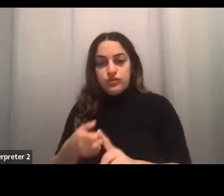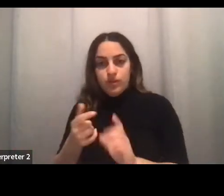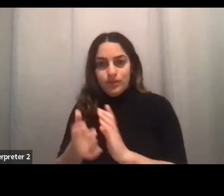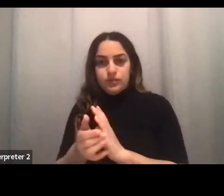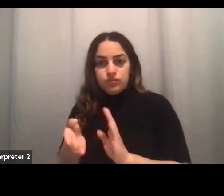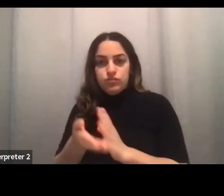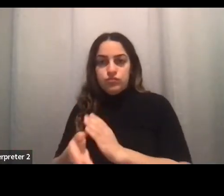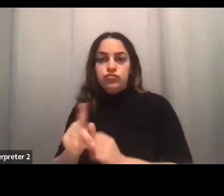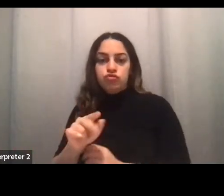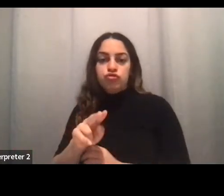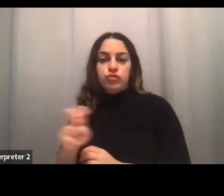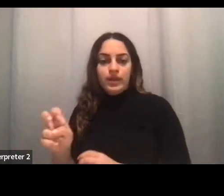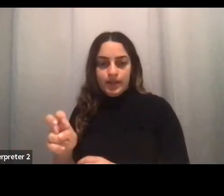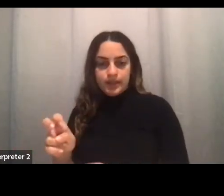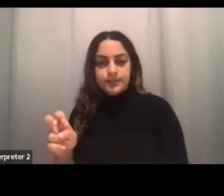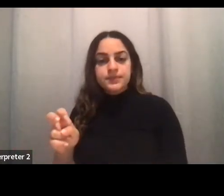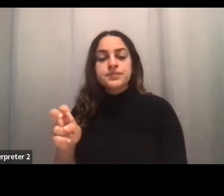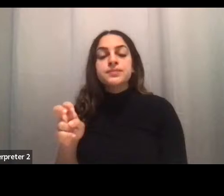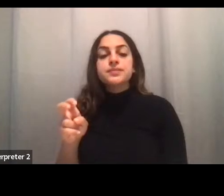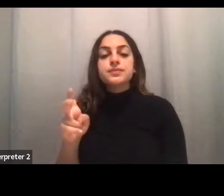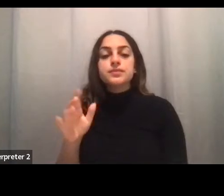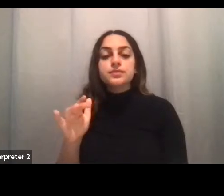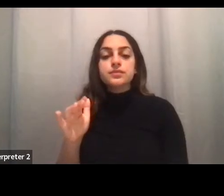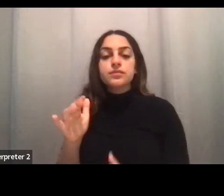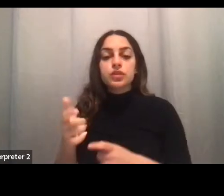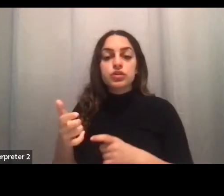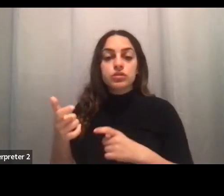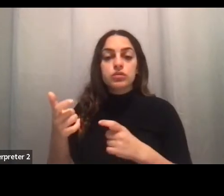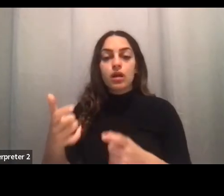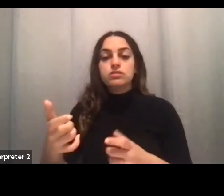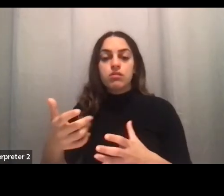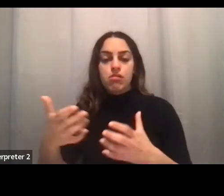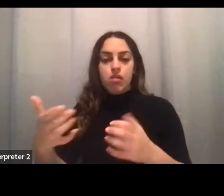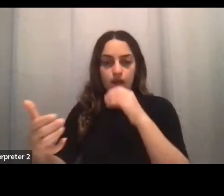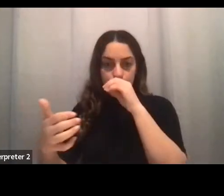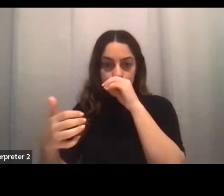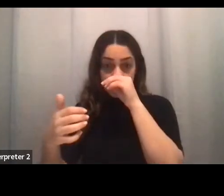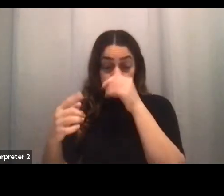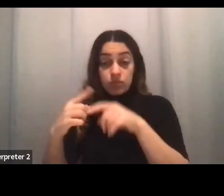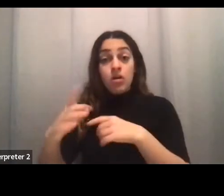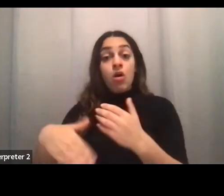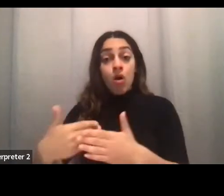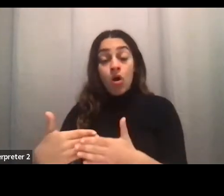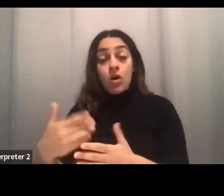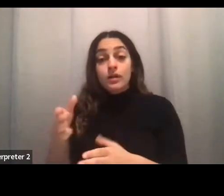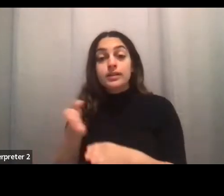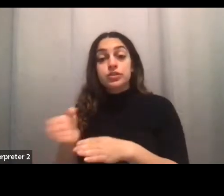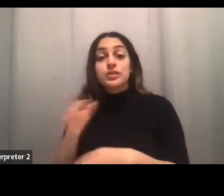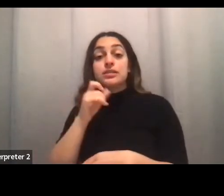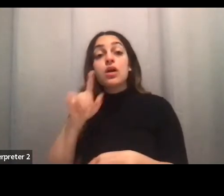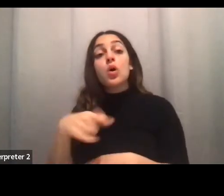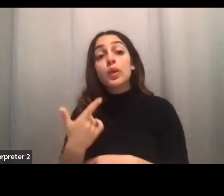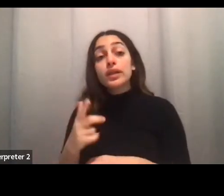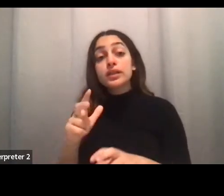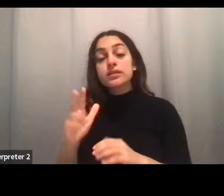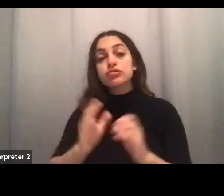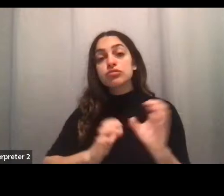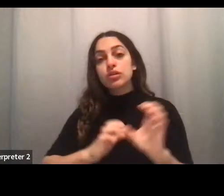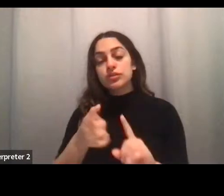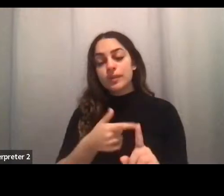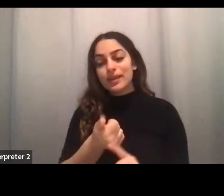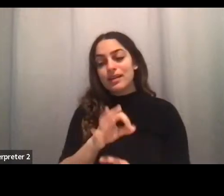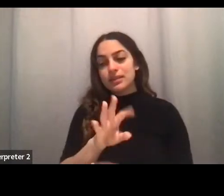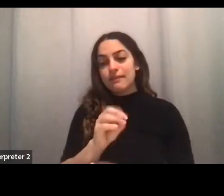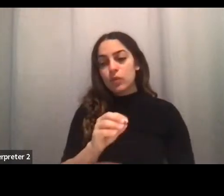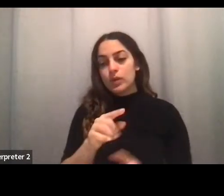black freedom movement demands for fair employment laws in all industries not just the construction trades from the 1940s through the